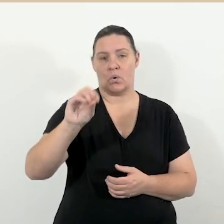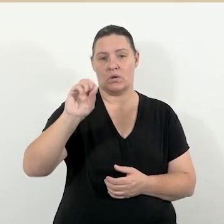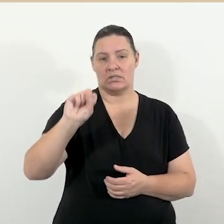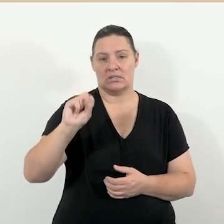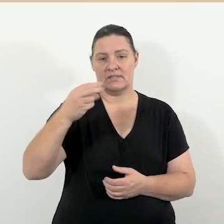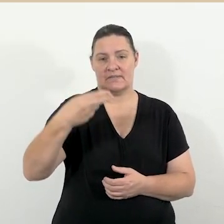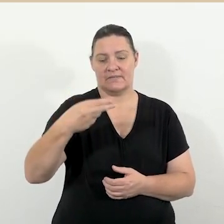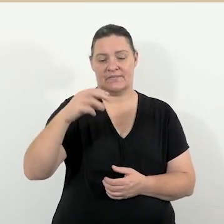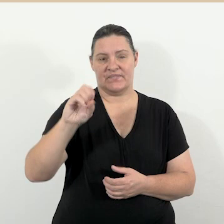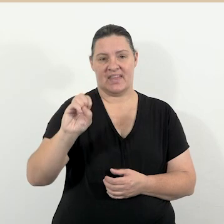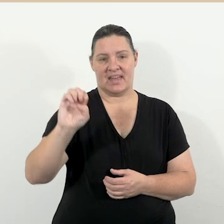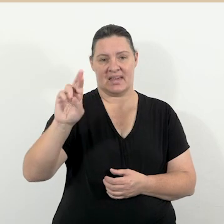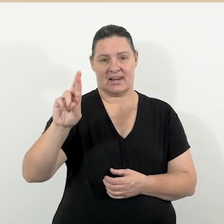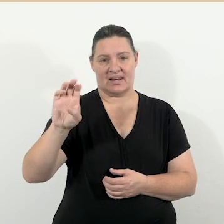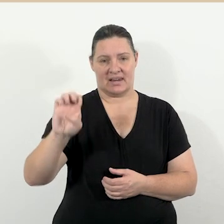hydrosphere.